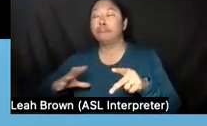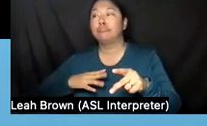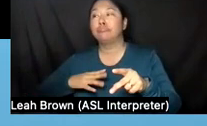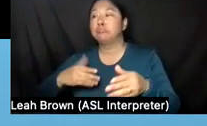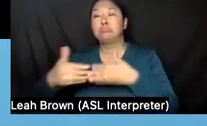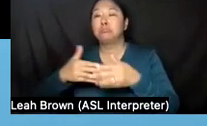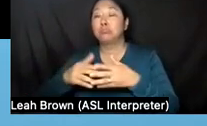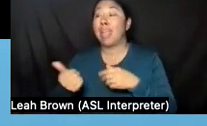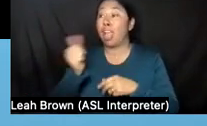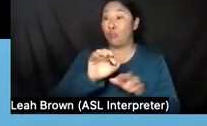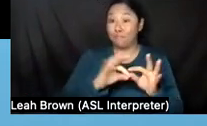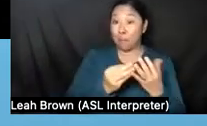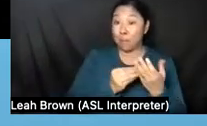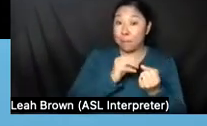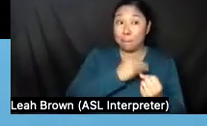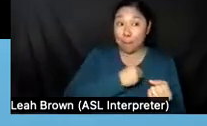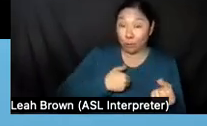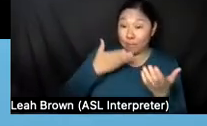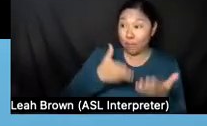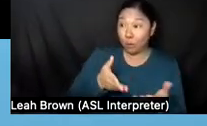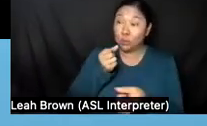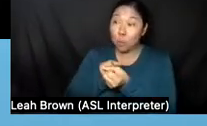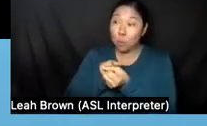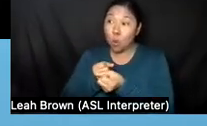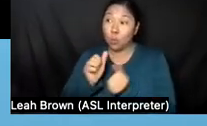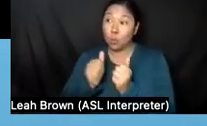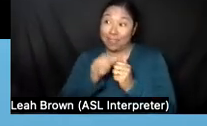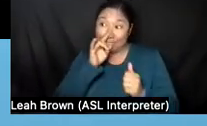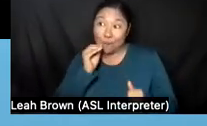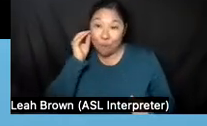there, or supporting you with your kiddos at home, I'm letting them know. Yeah, I